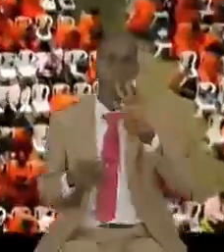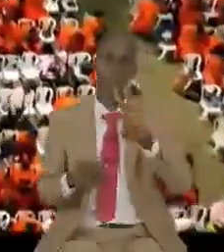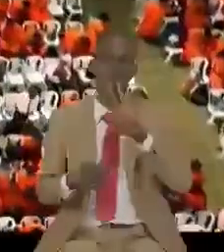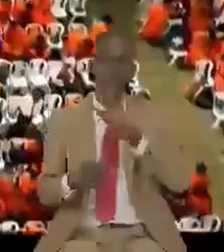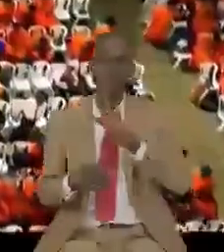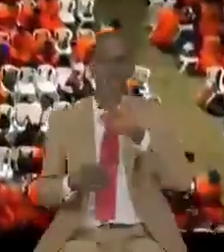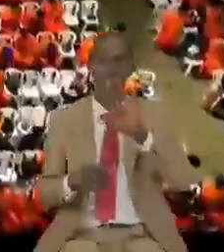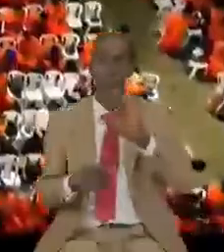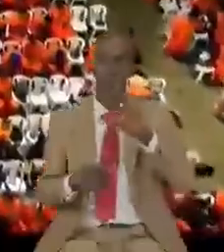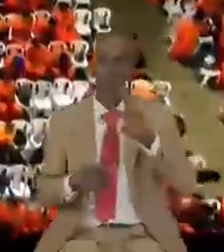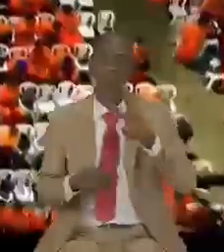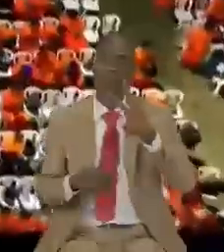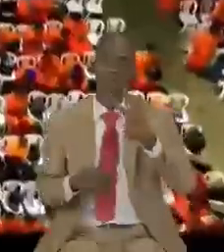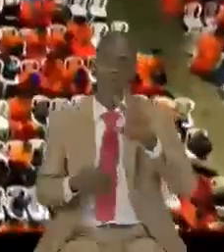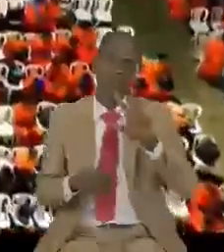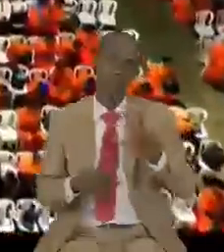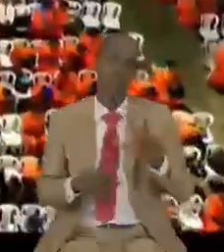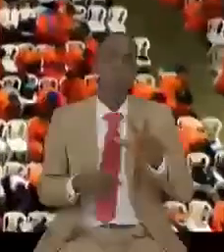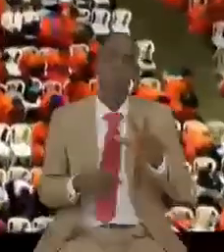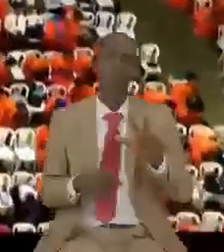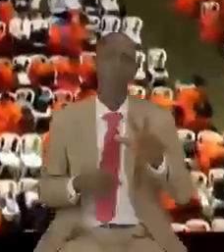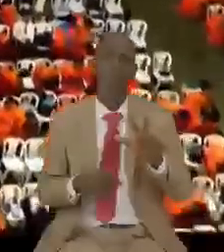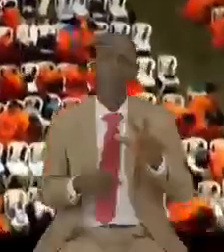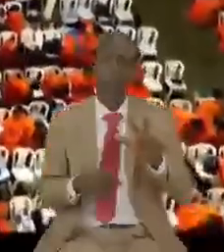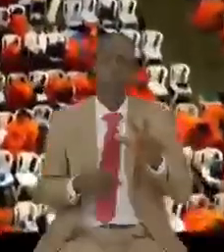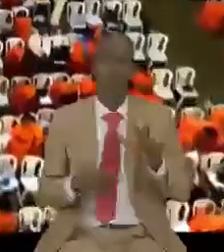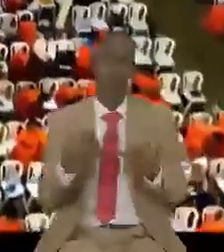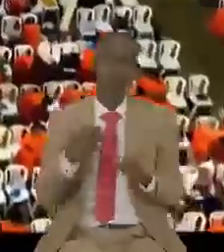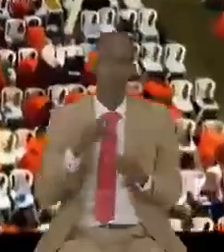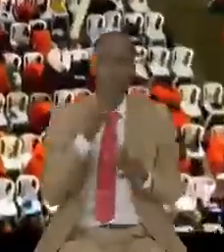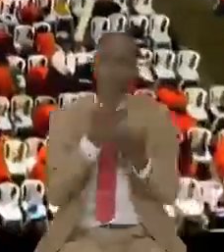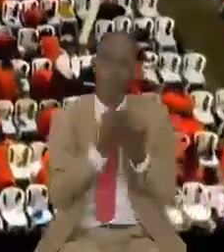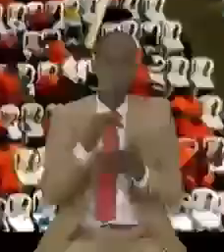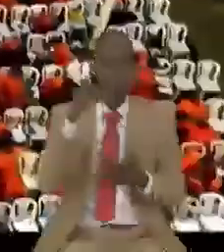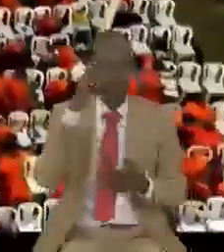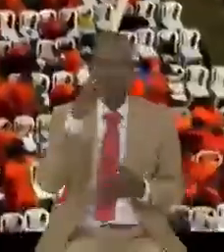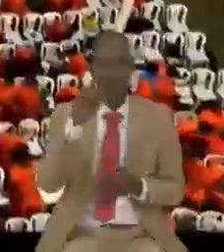+234 915 444 9263. We are waiting for you.